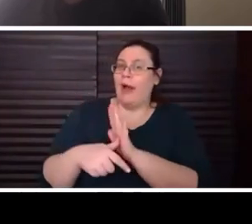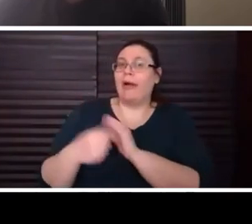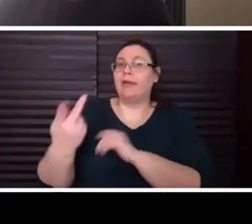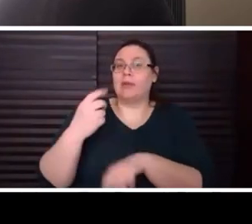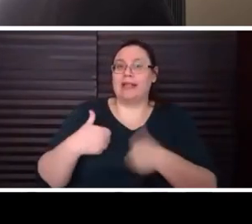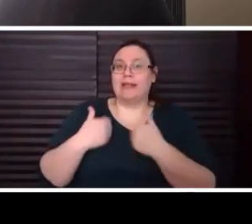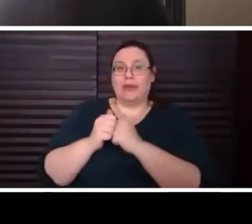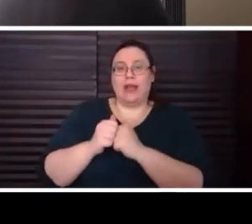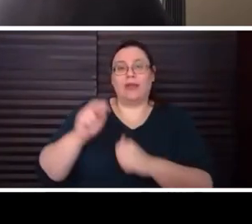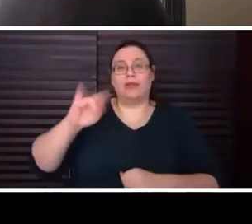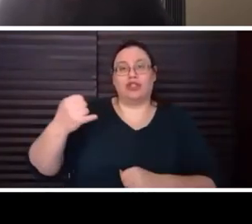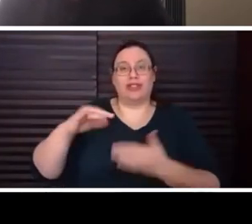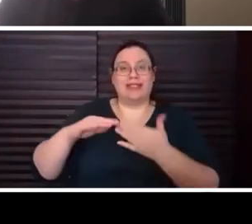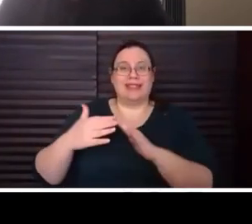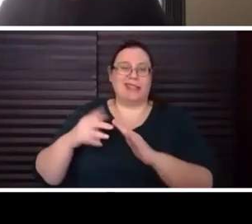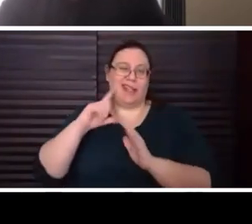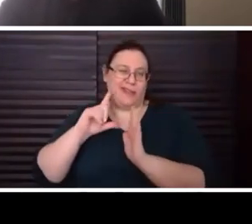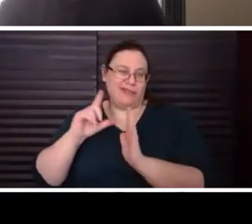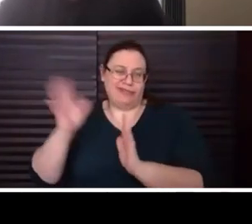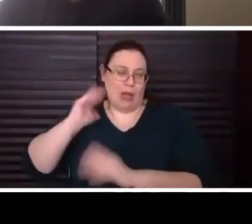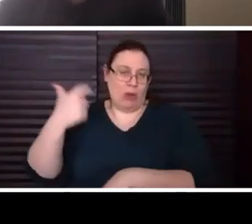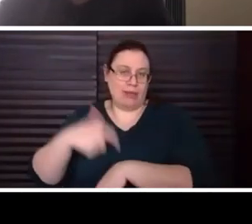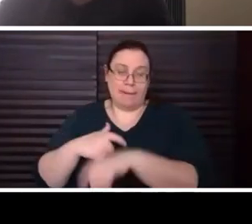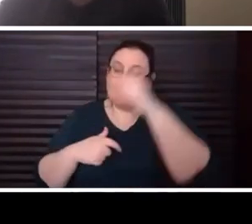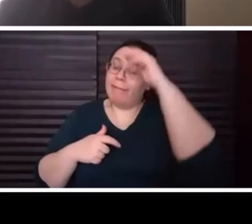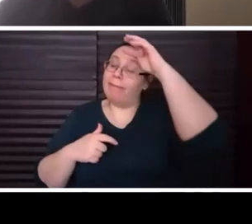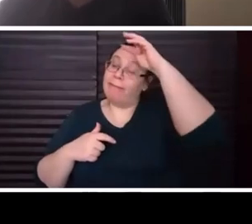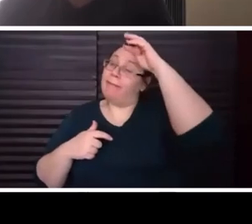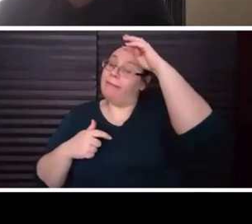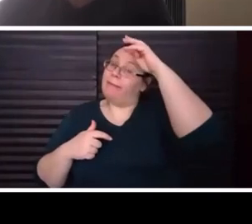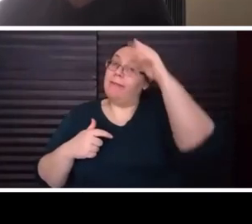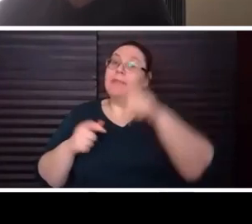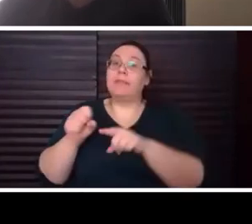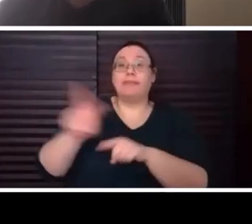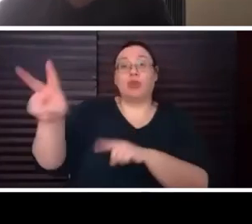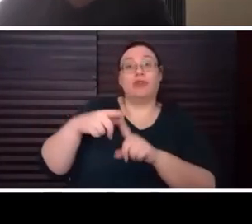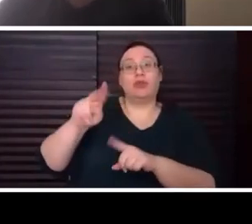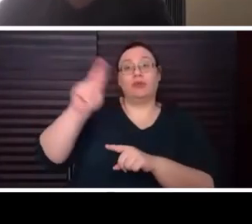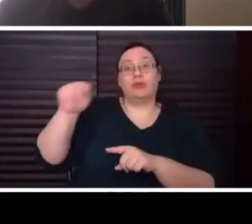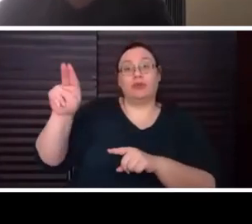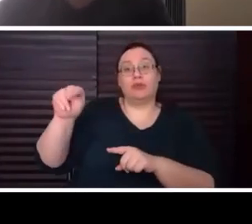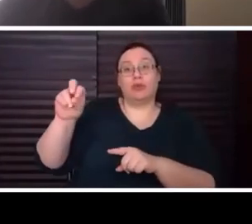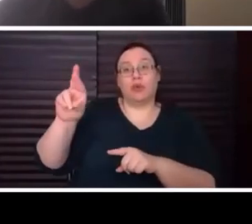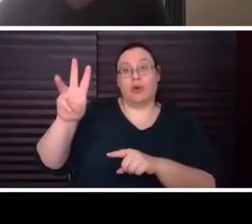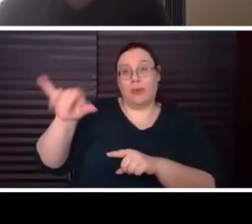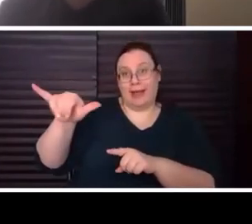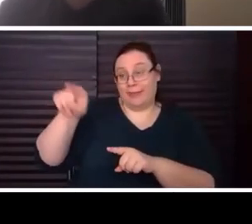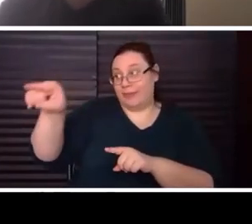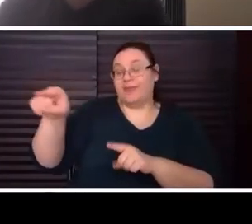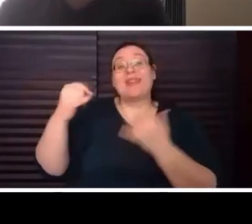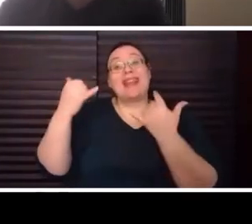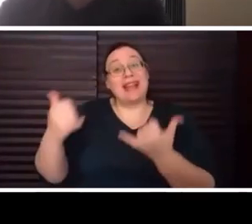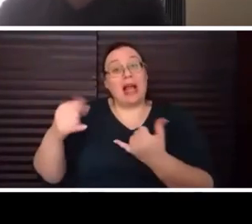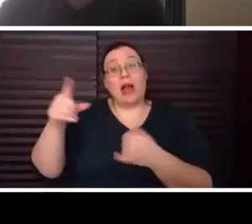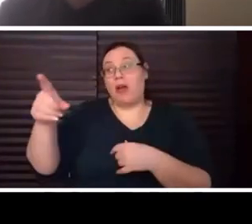Jersey City at one point, and she moved to Norway, and now she doesn't